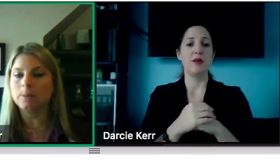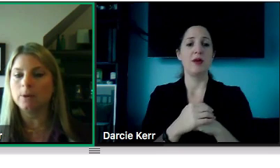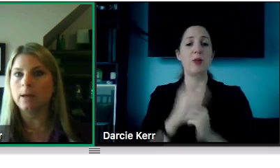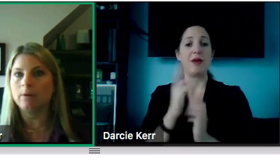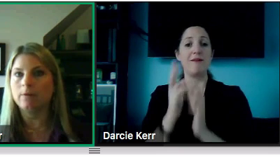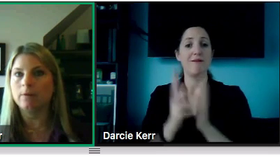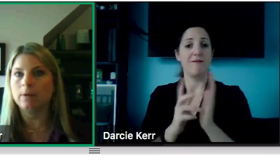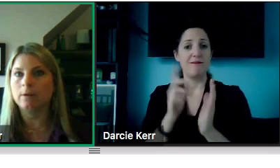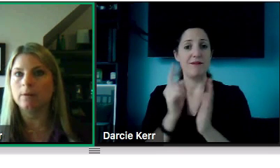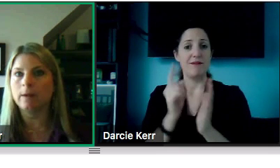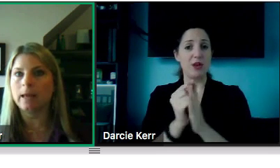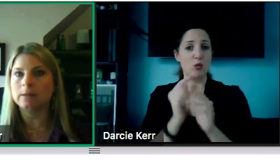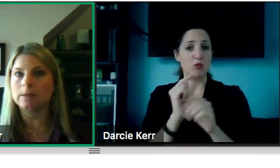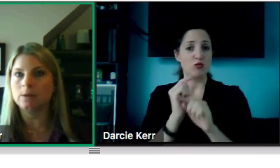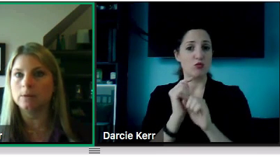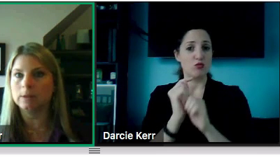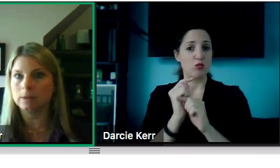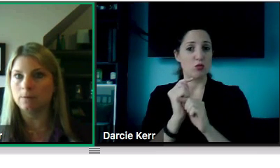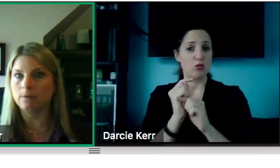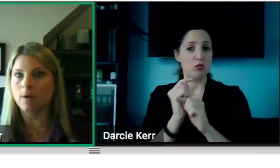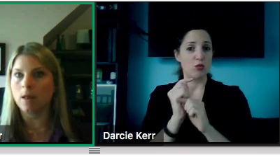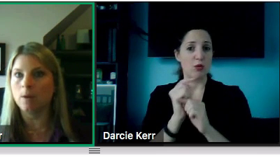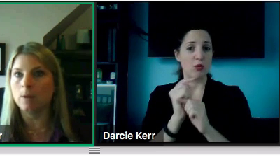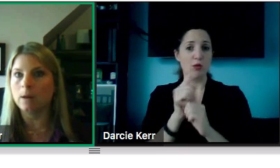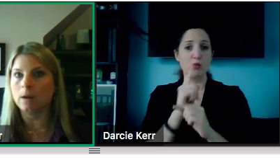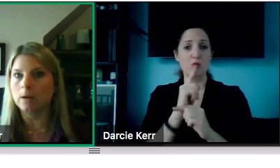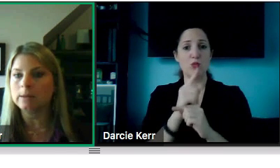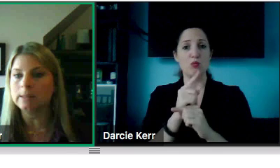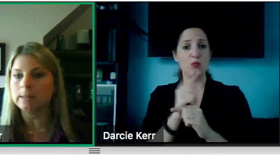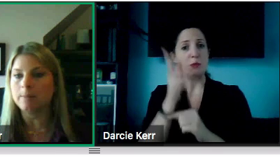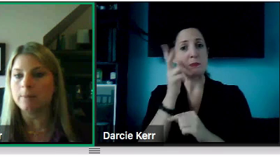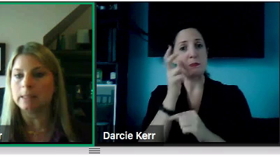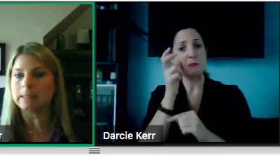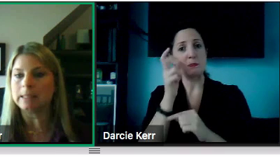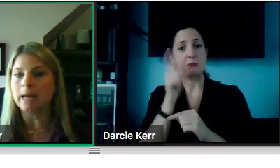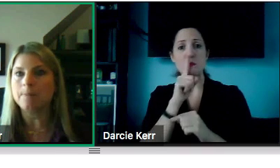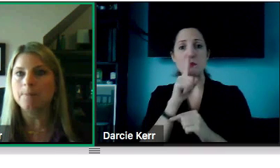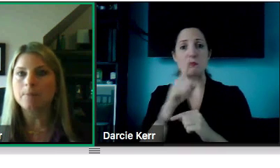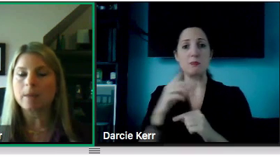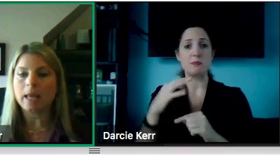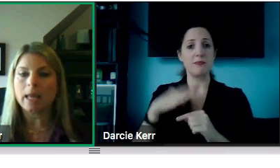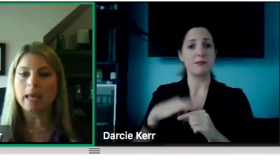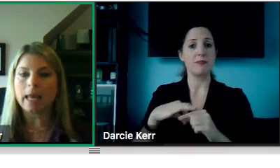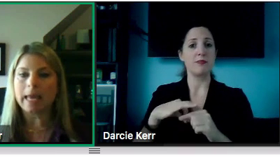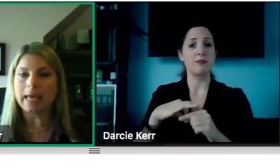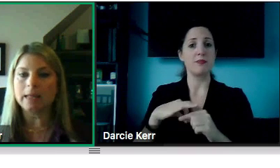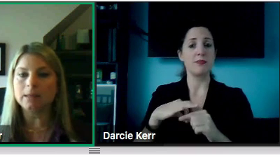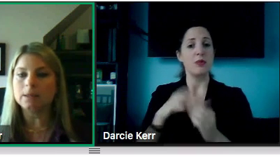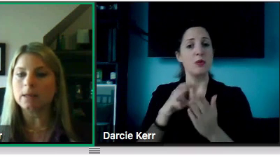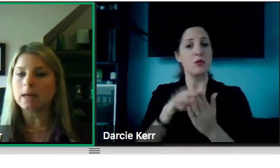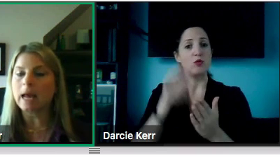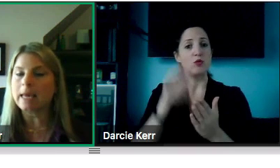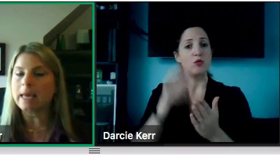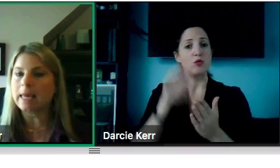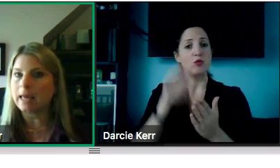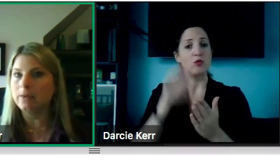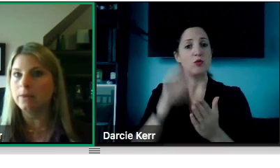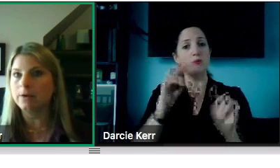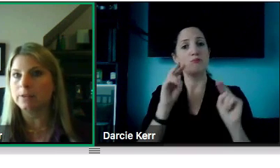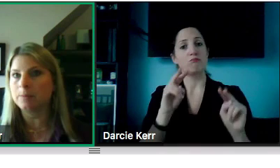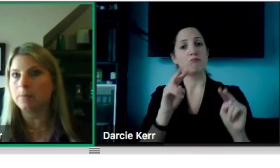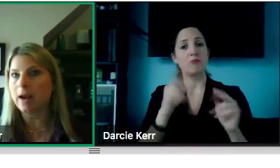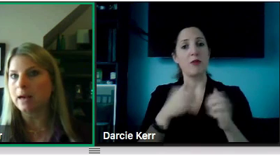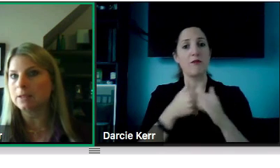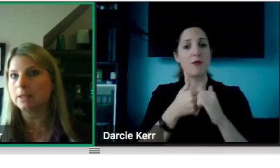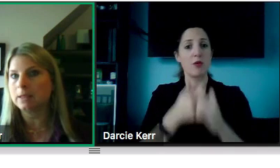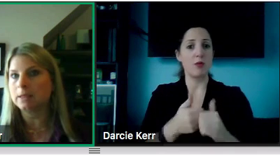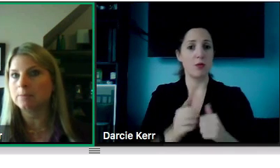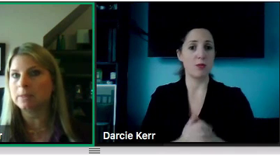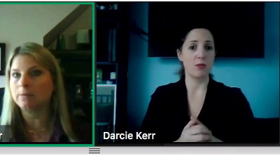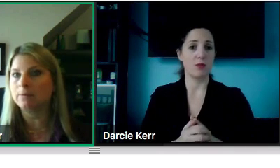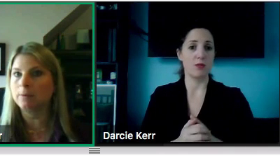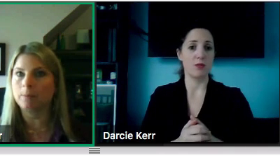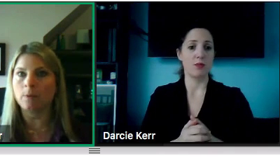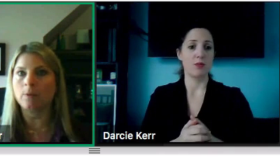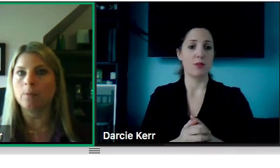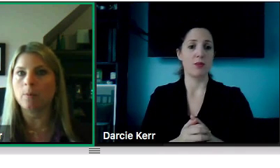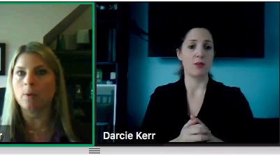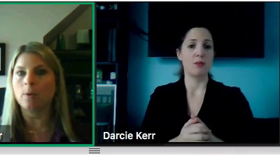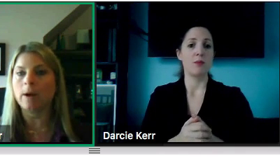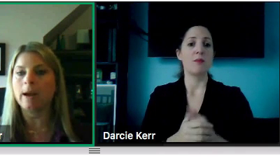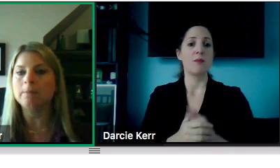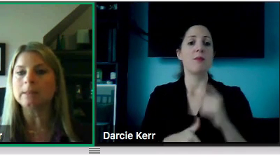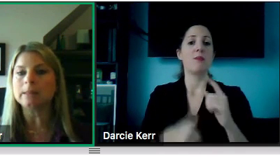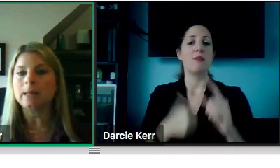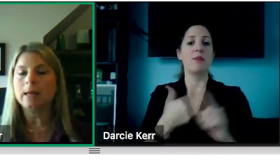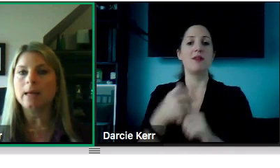are super helpful, and students can follow along step by step. And again, there's practicums